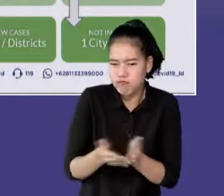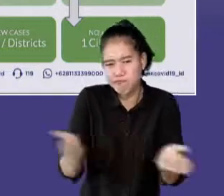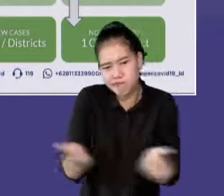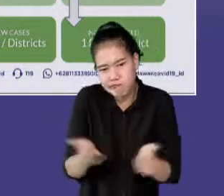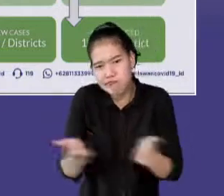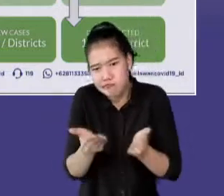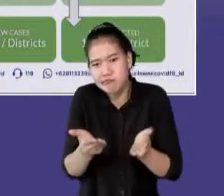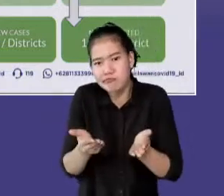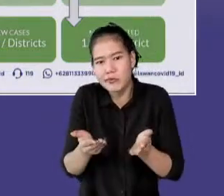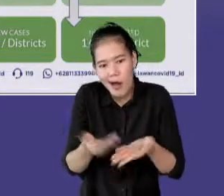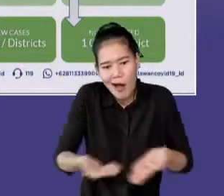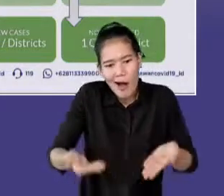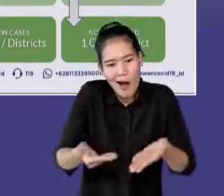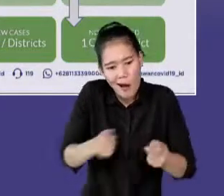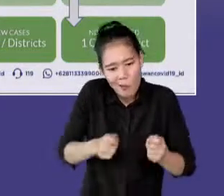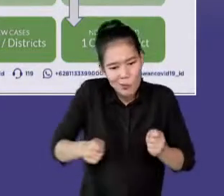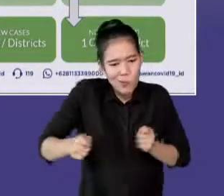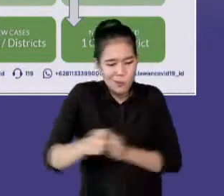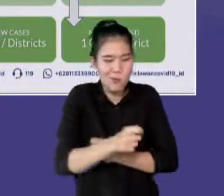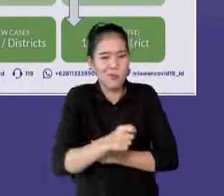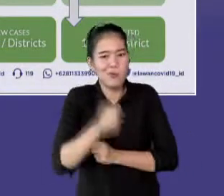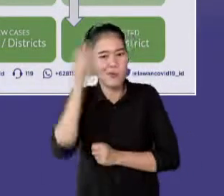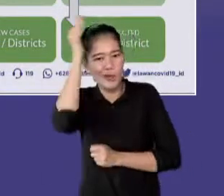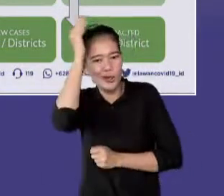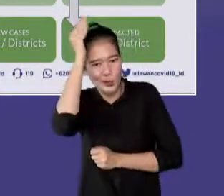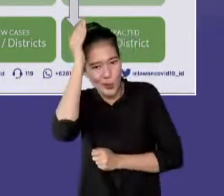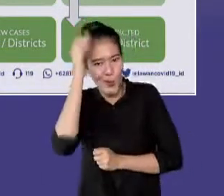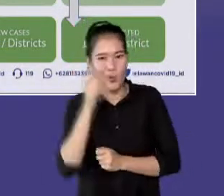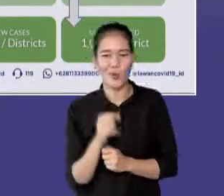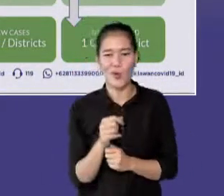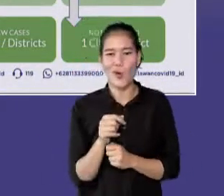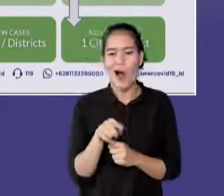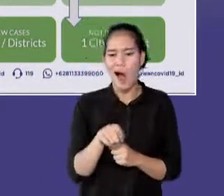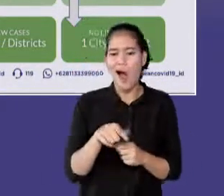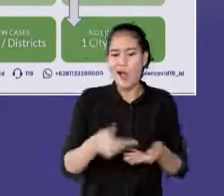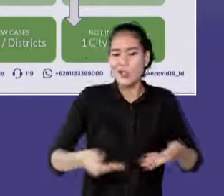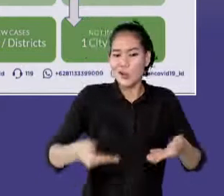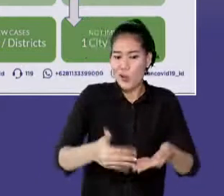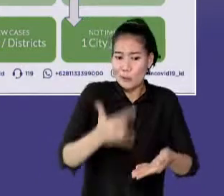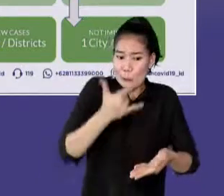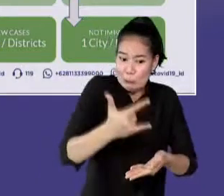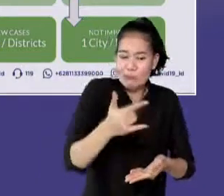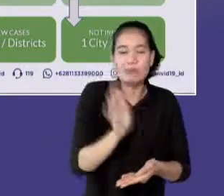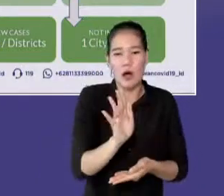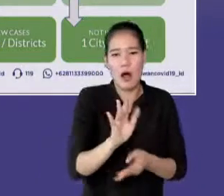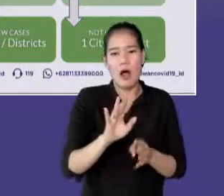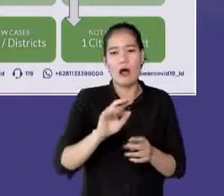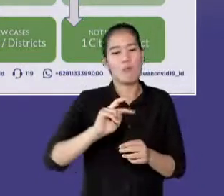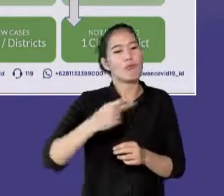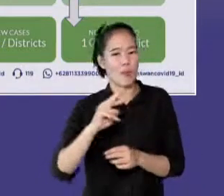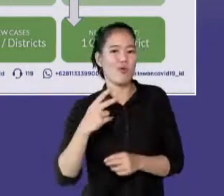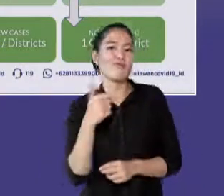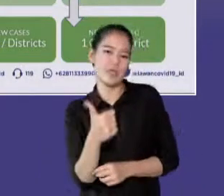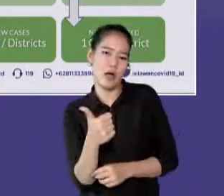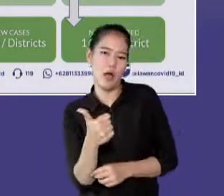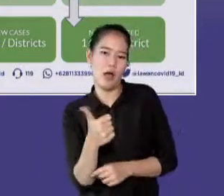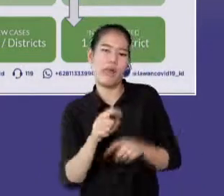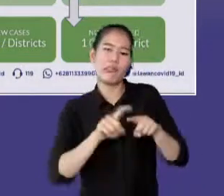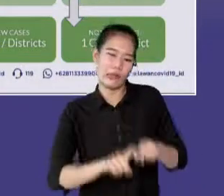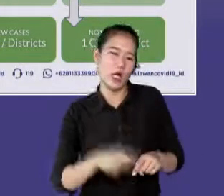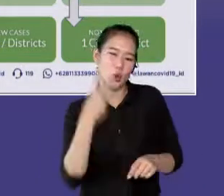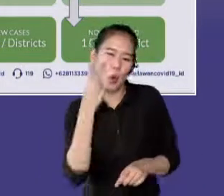and any developments, whether positive or negative, depends on how we, both as a society and the